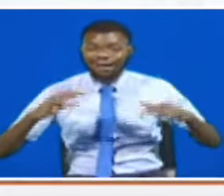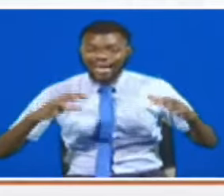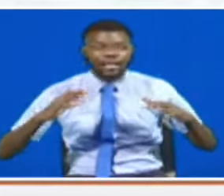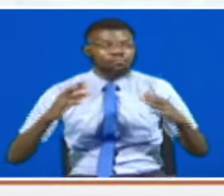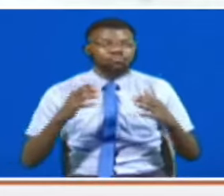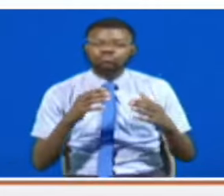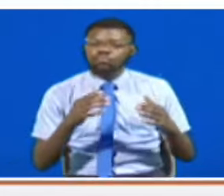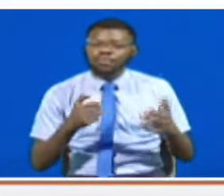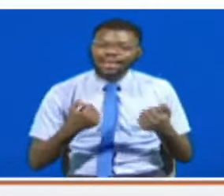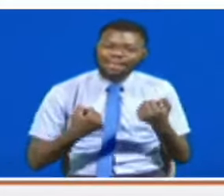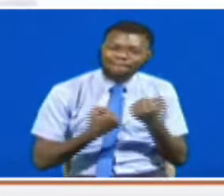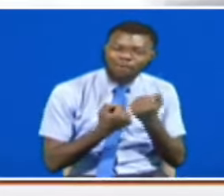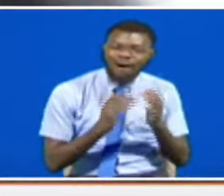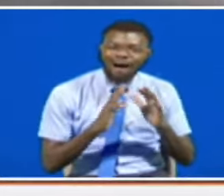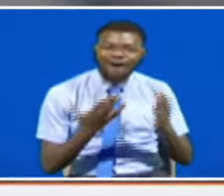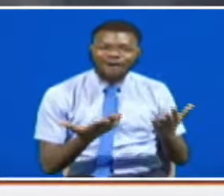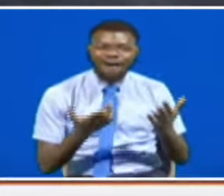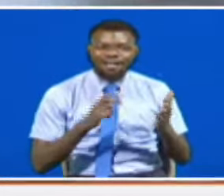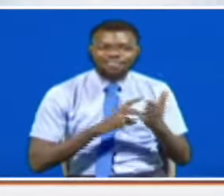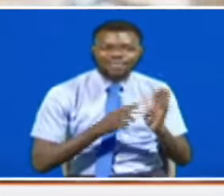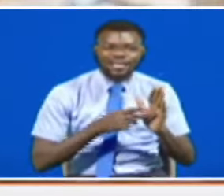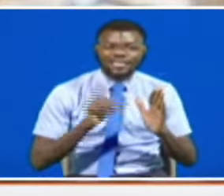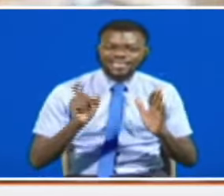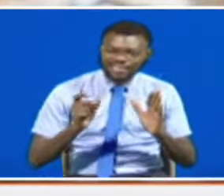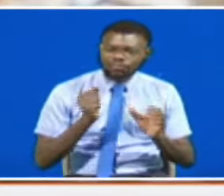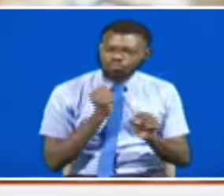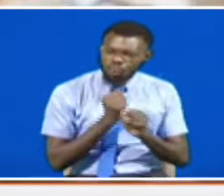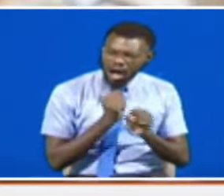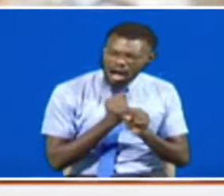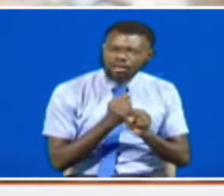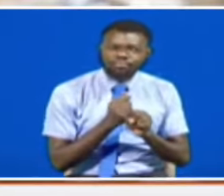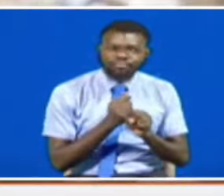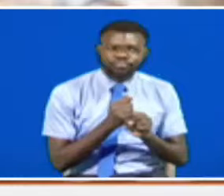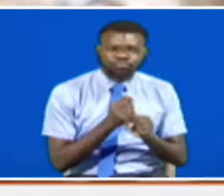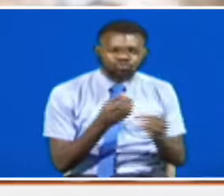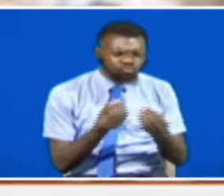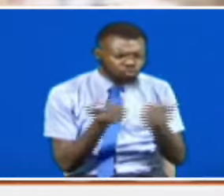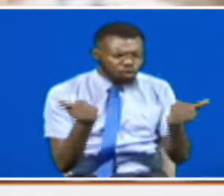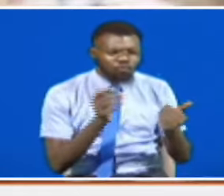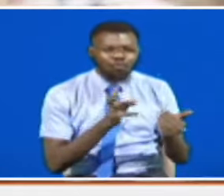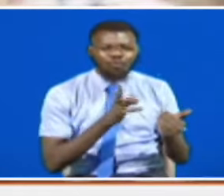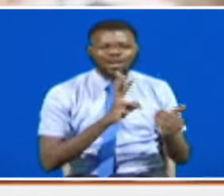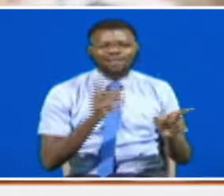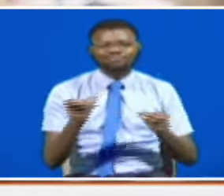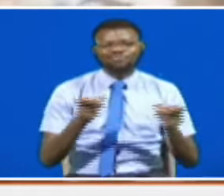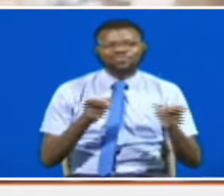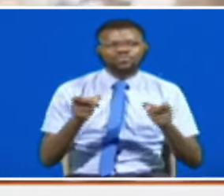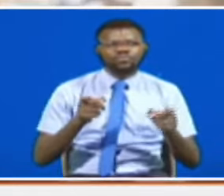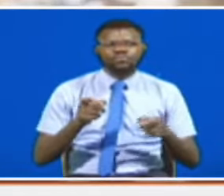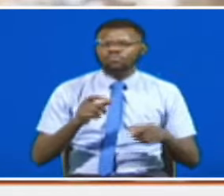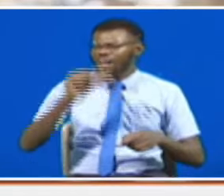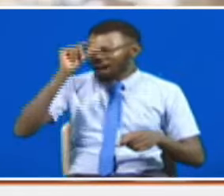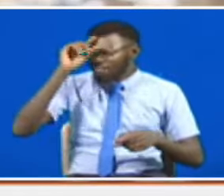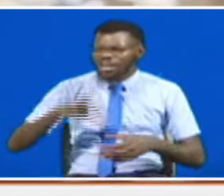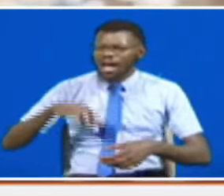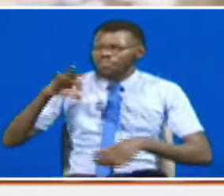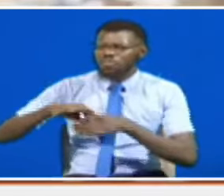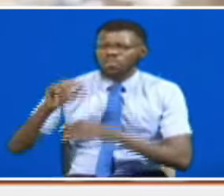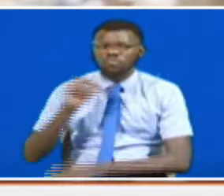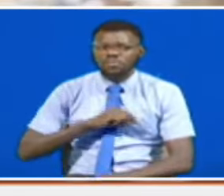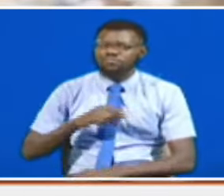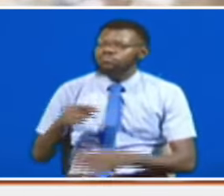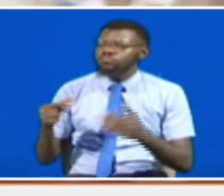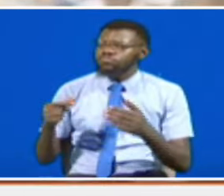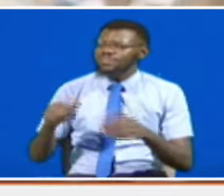if the authorities begin working on the drainage systems. Na governor wa hapa, tulichagua governor wetu na ambaye